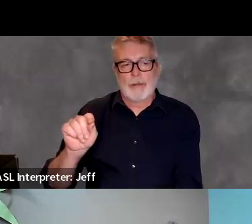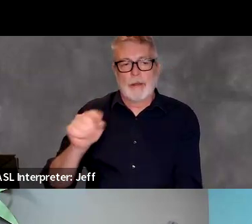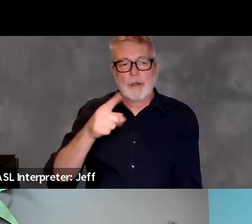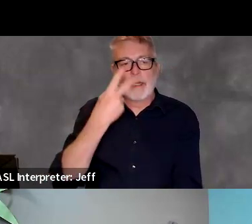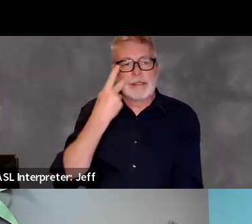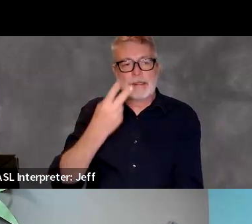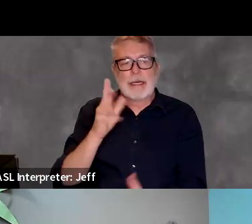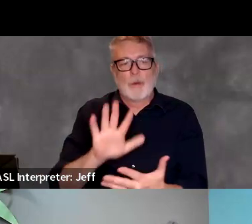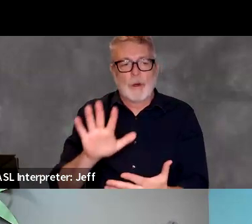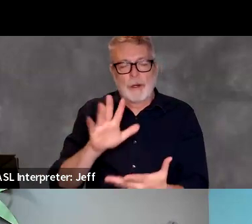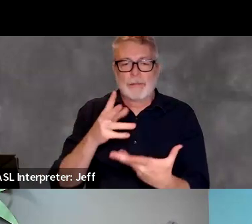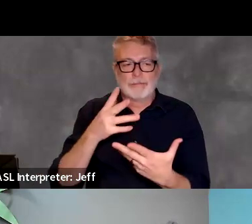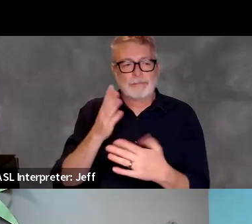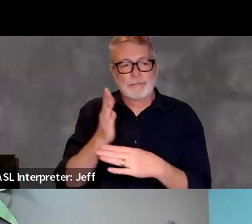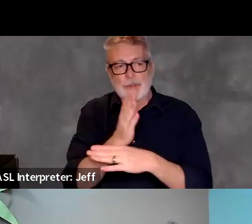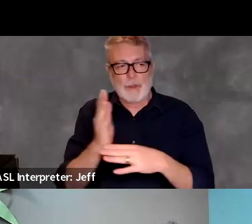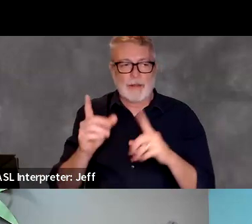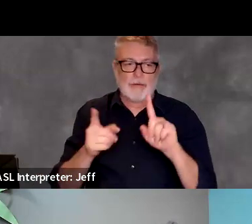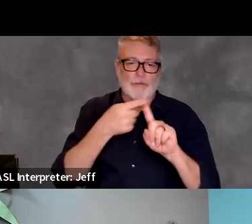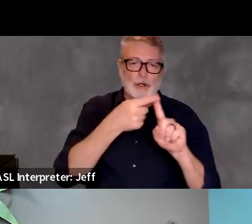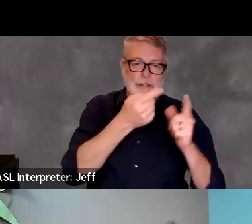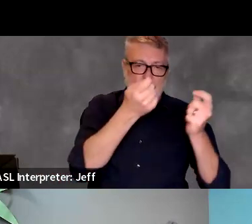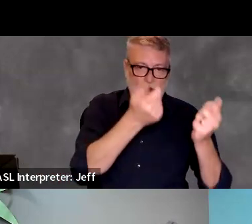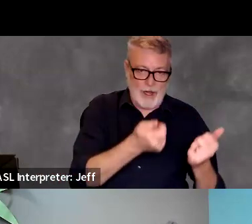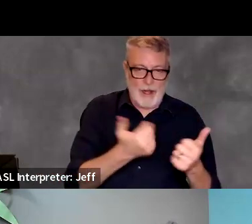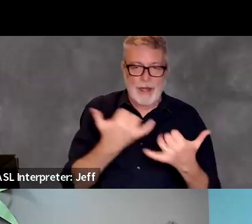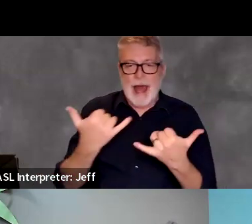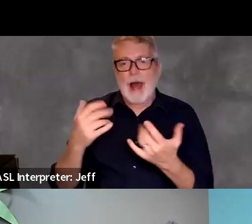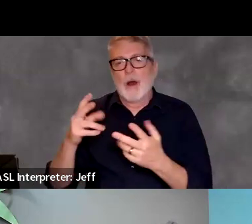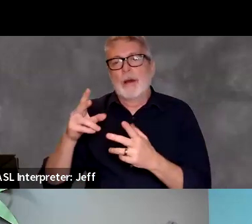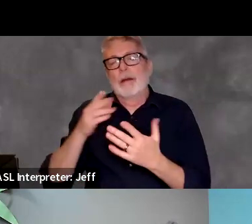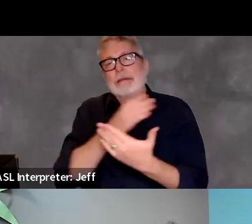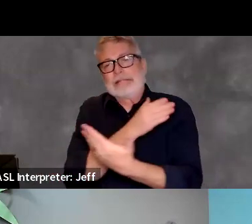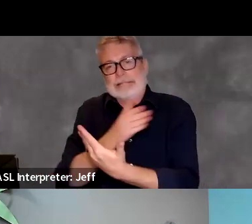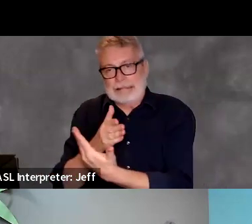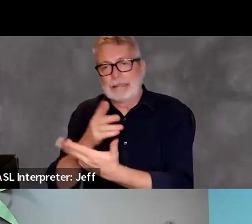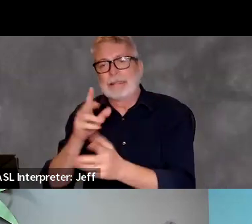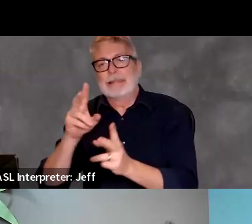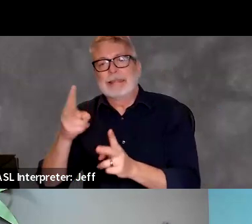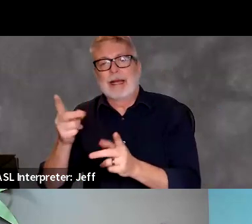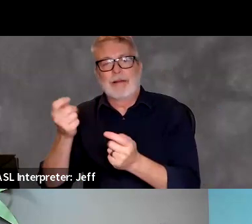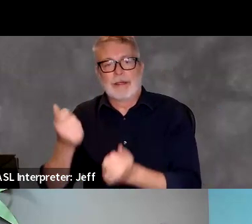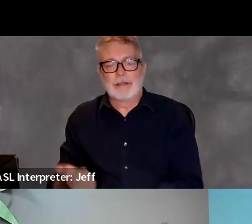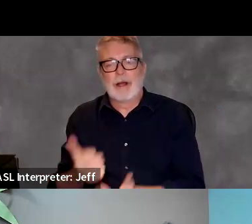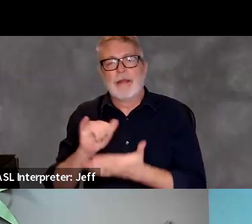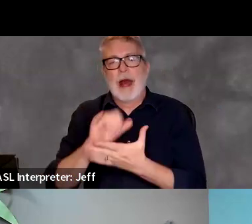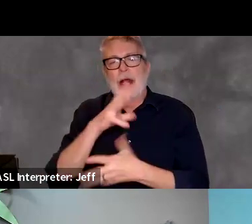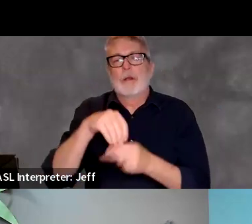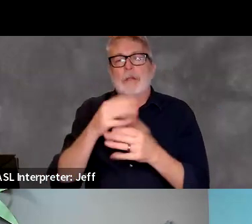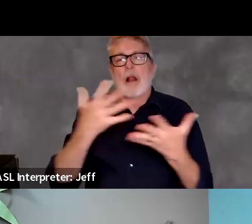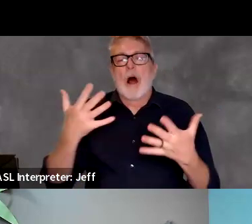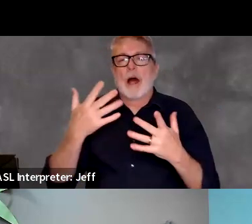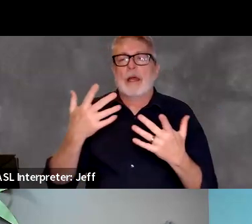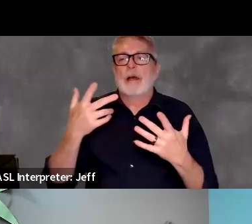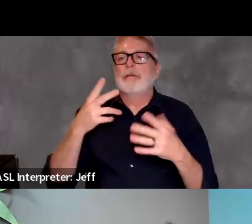we're somewhere in that process between the first funnel and the second funnel, which is really a lot of debating on the floor